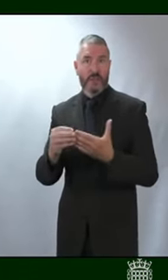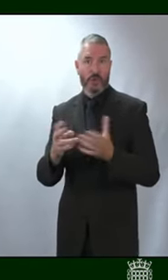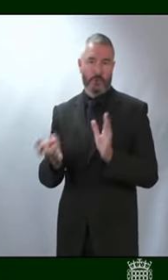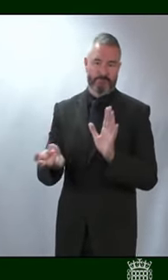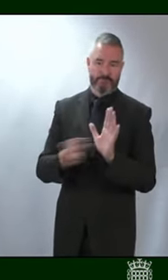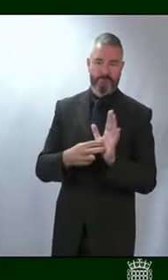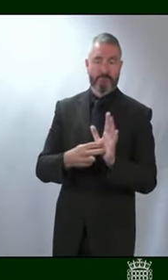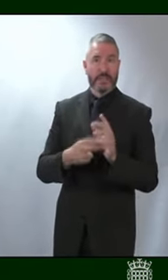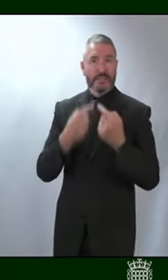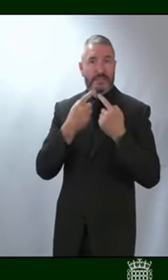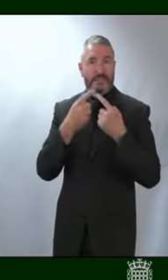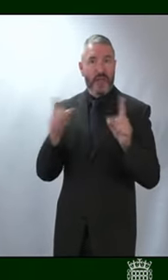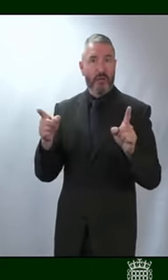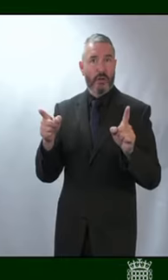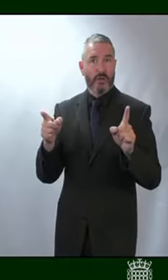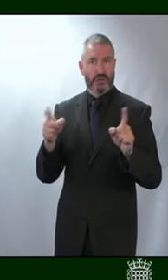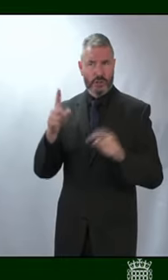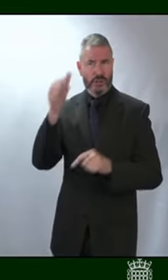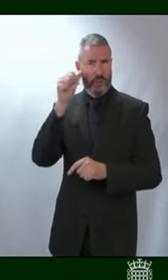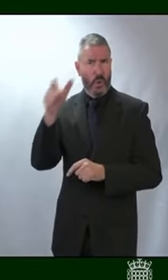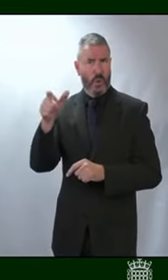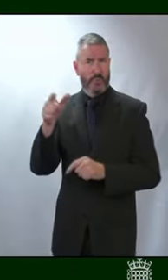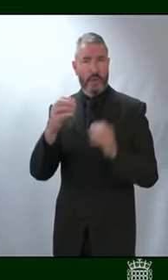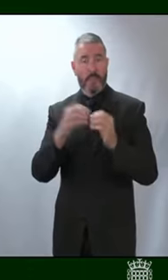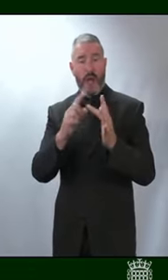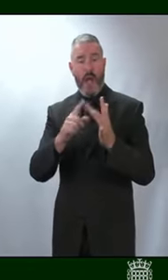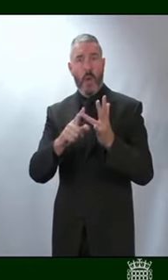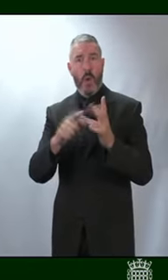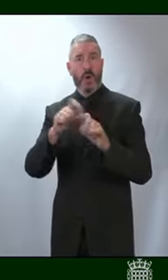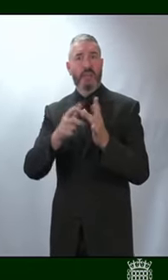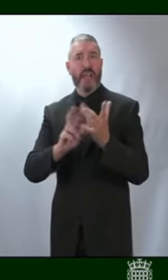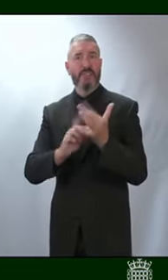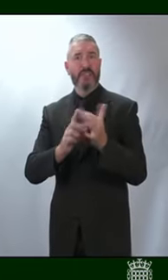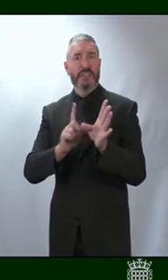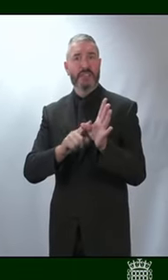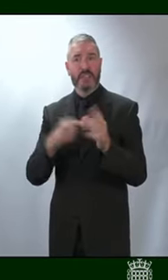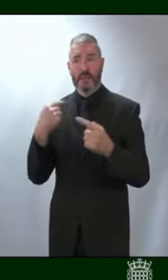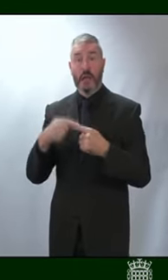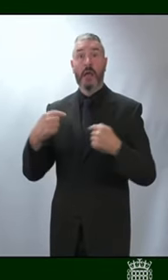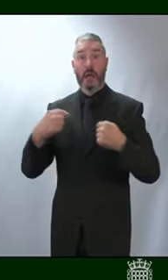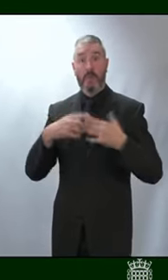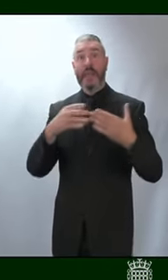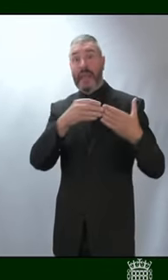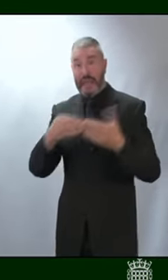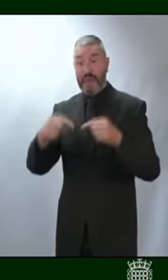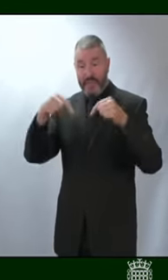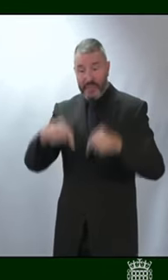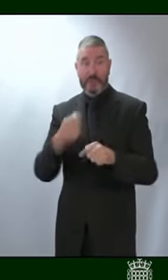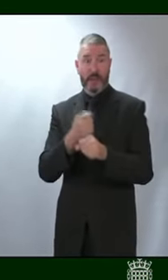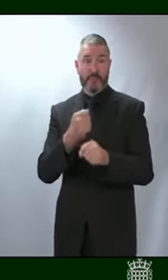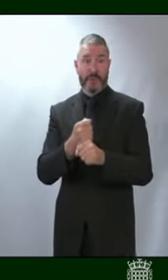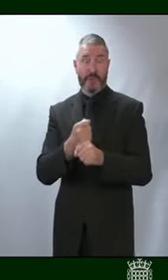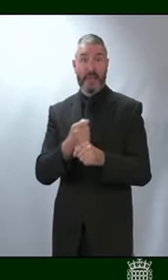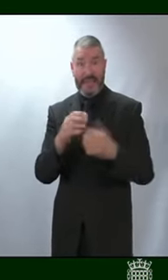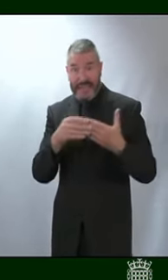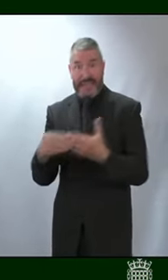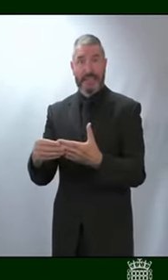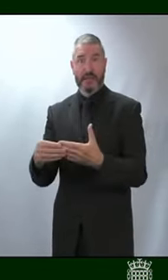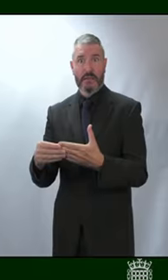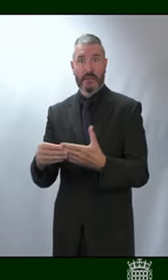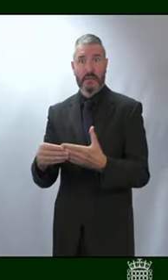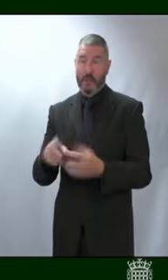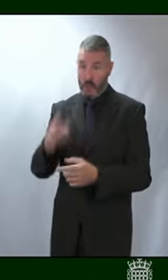leaders' declaration, Mr. Speaker, on biodiversity has been led over the last few weeks by this government. And it is this